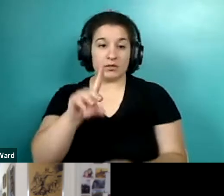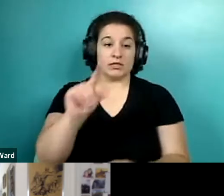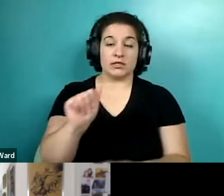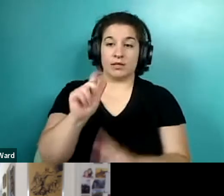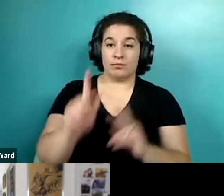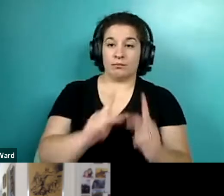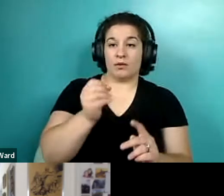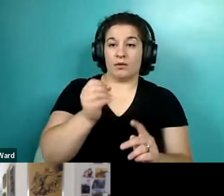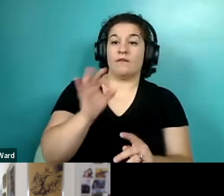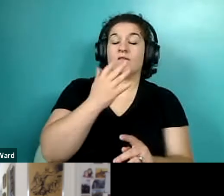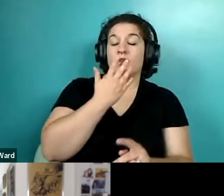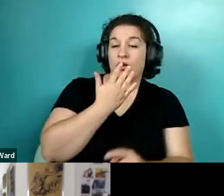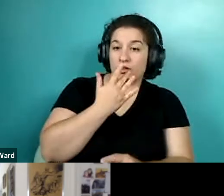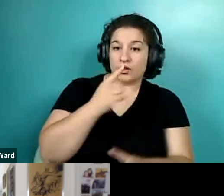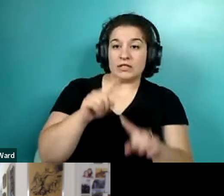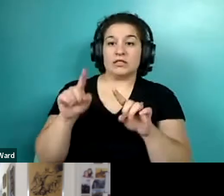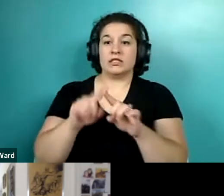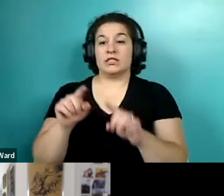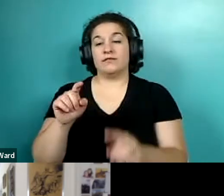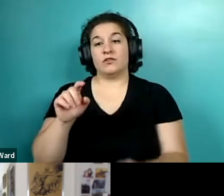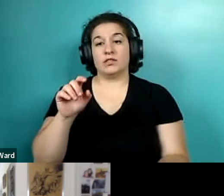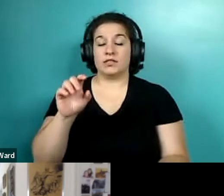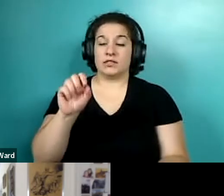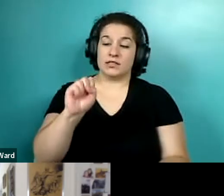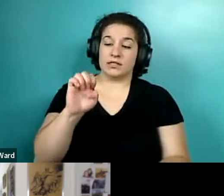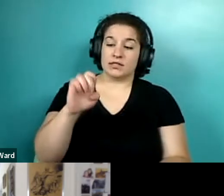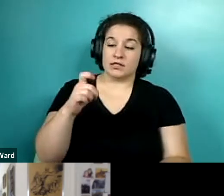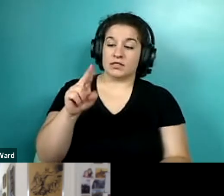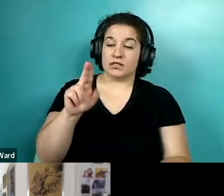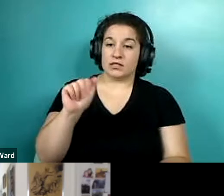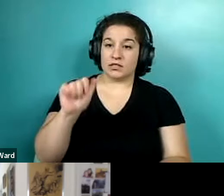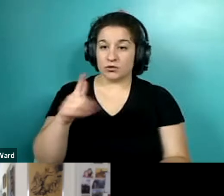different sexual orientations, etc., we need